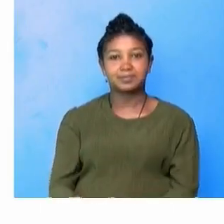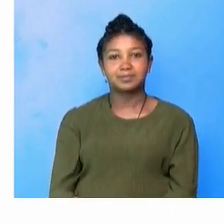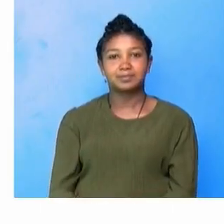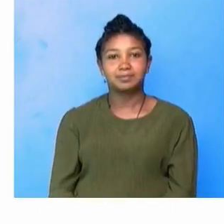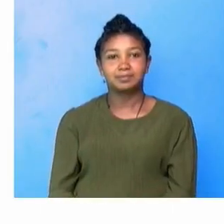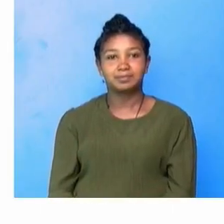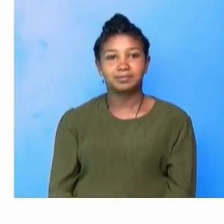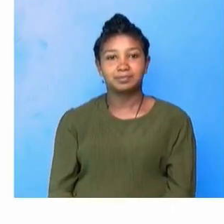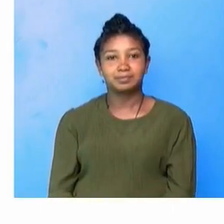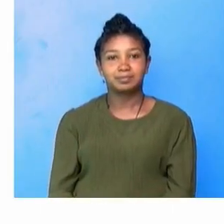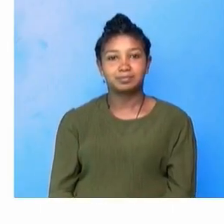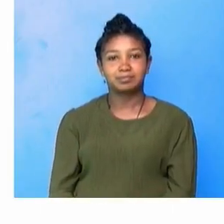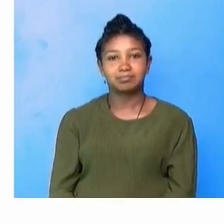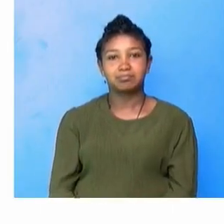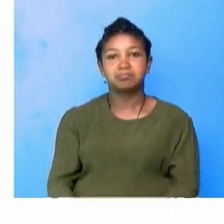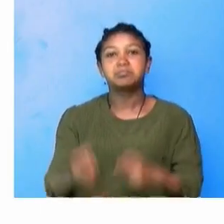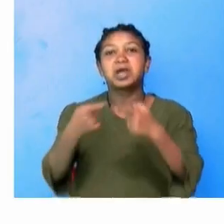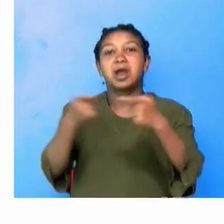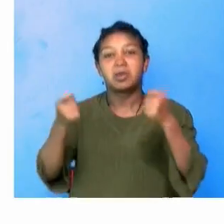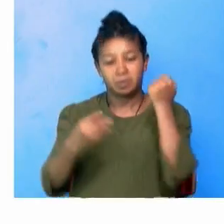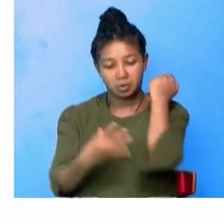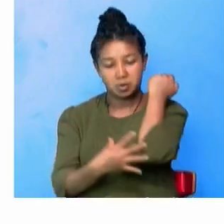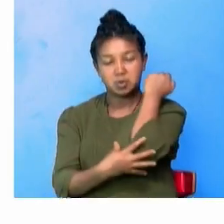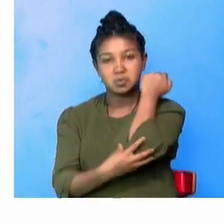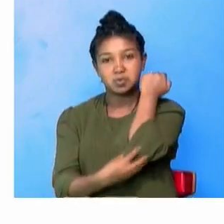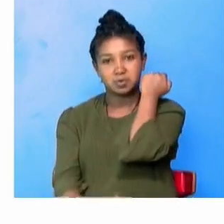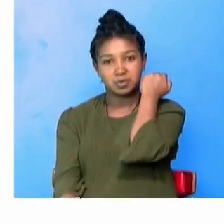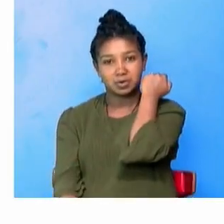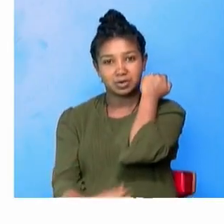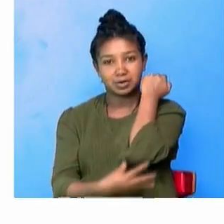let us say pour.